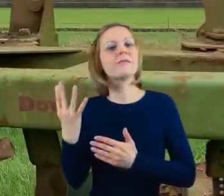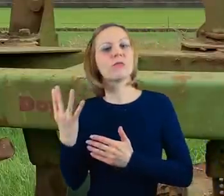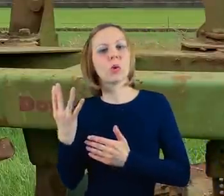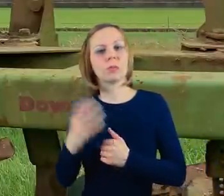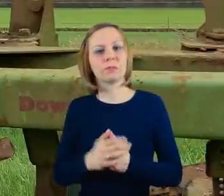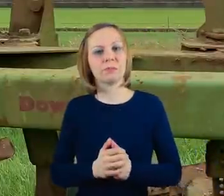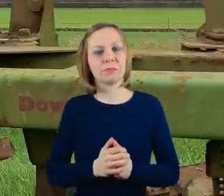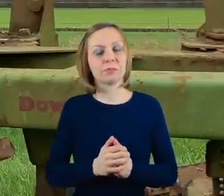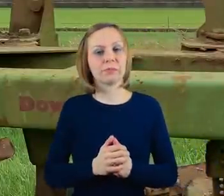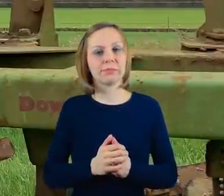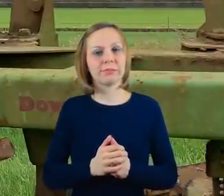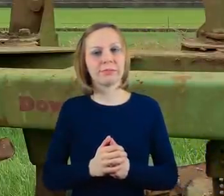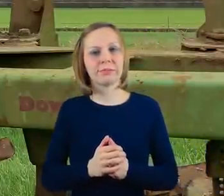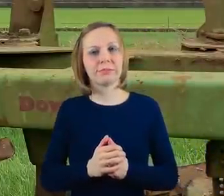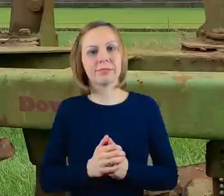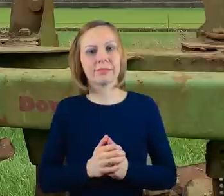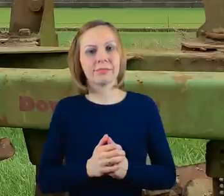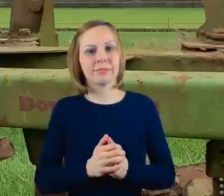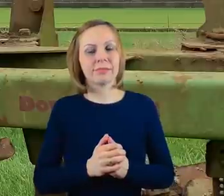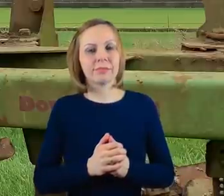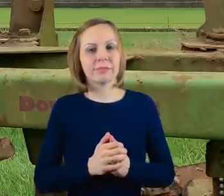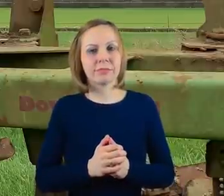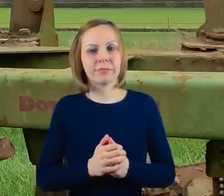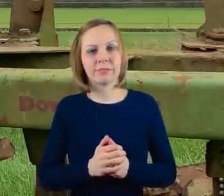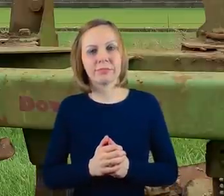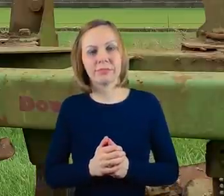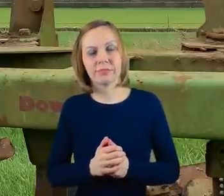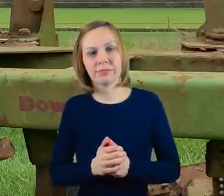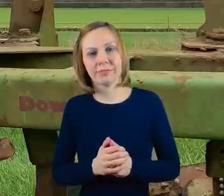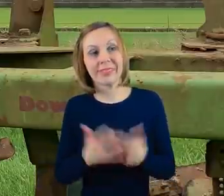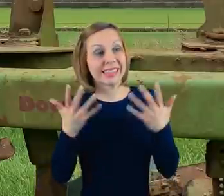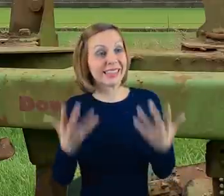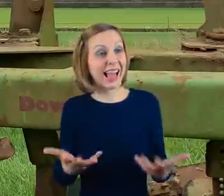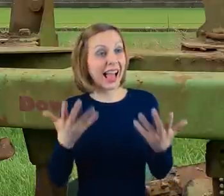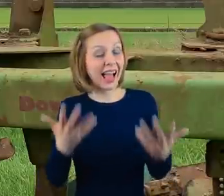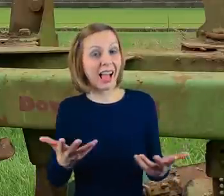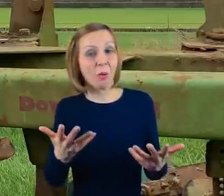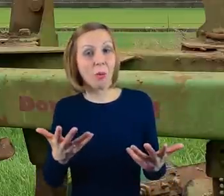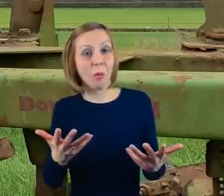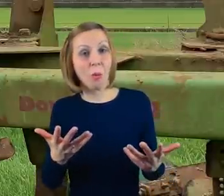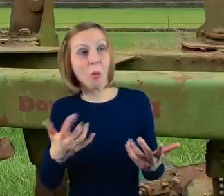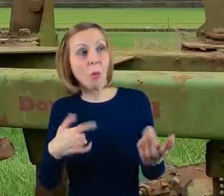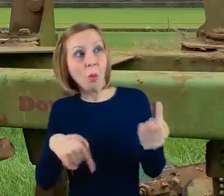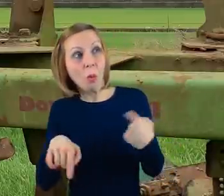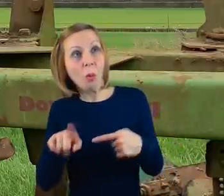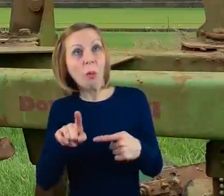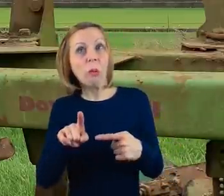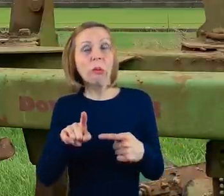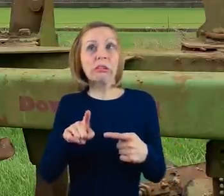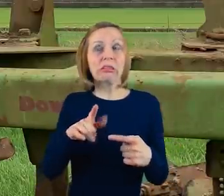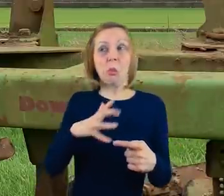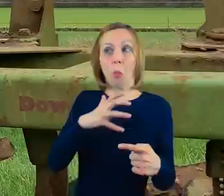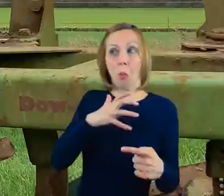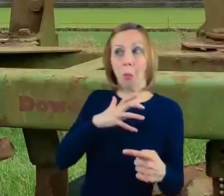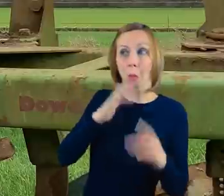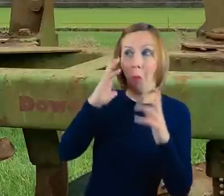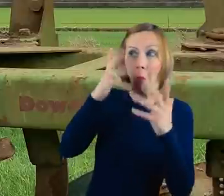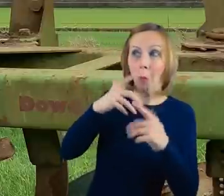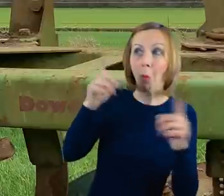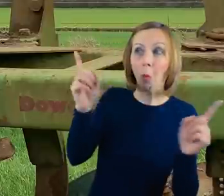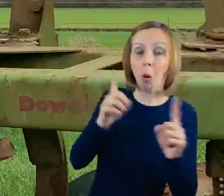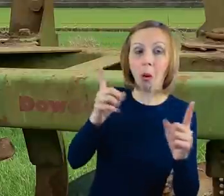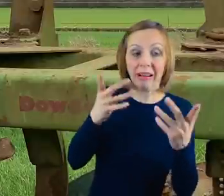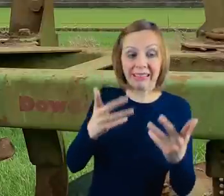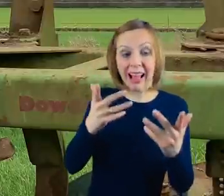Farmers would fear at this time of year is lots of rain, floods, and also